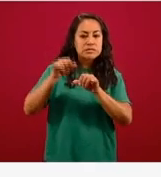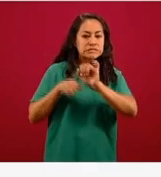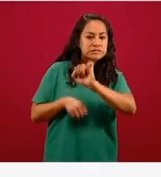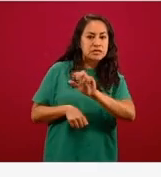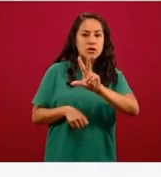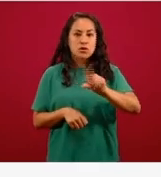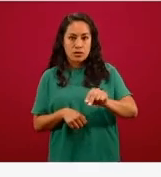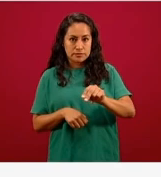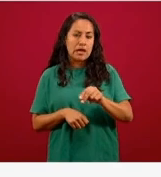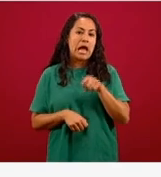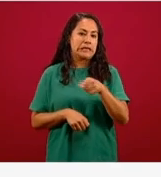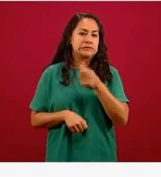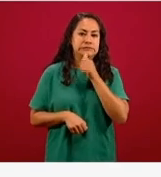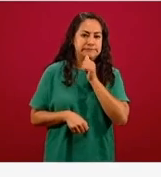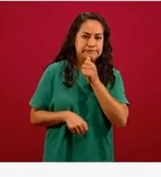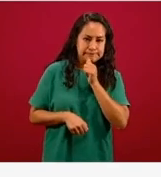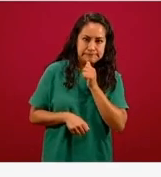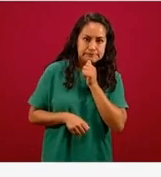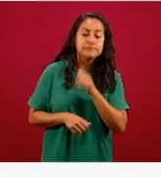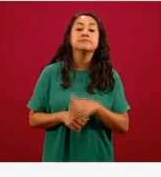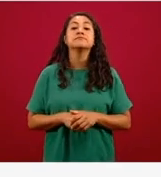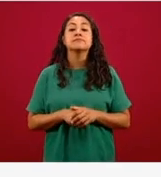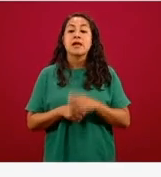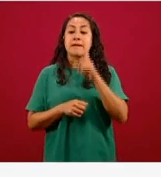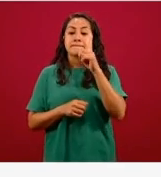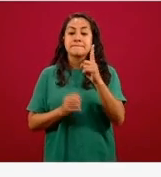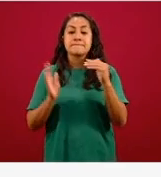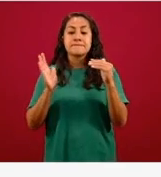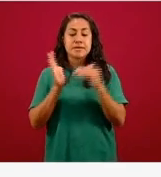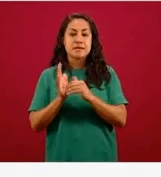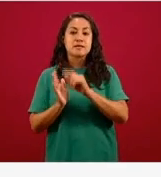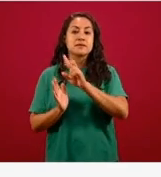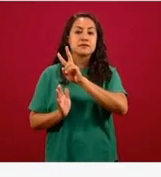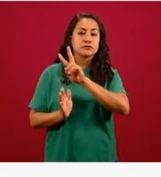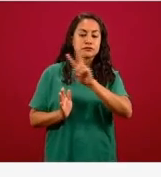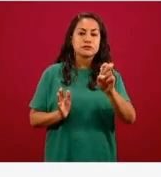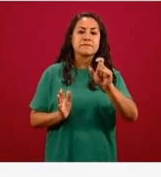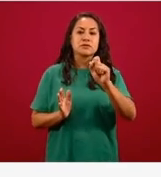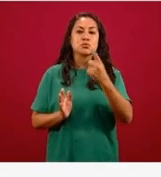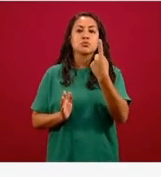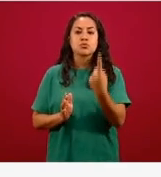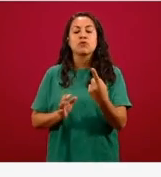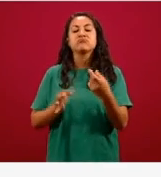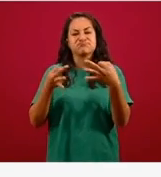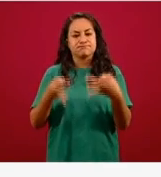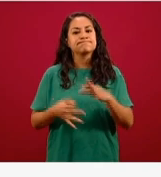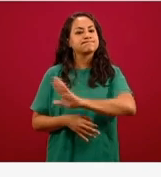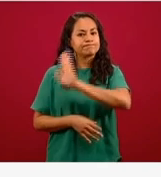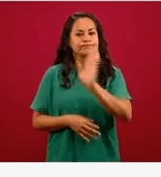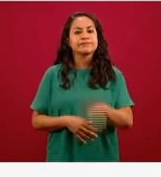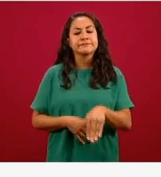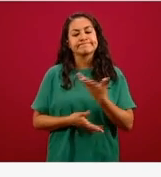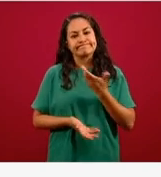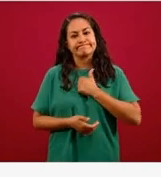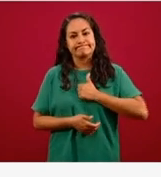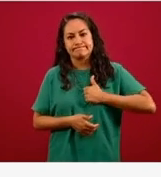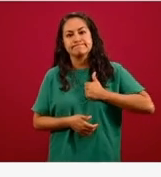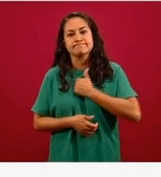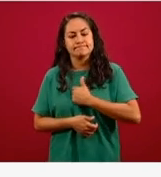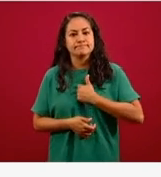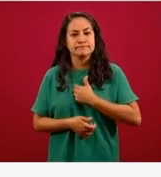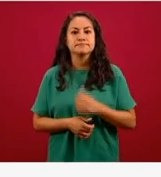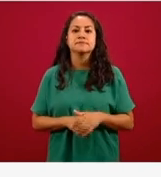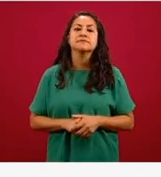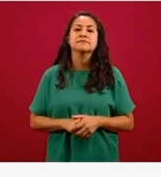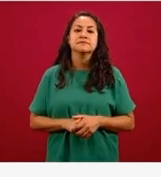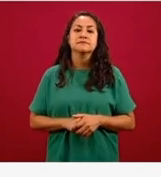suspect cases could be and will eventually be either confirmed or denied. Unfortunately, we